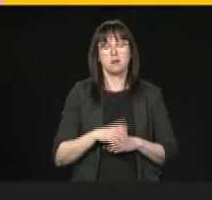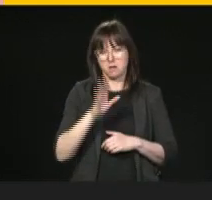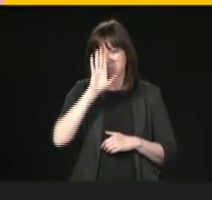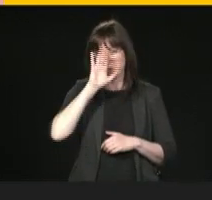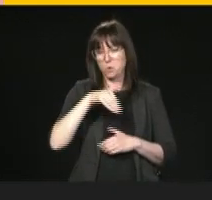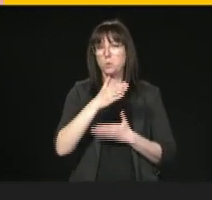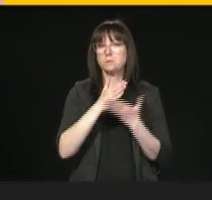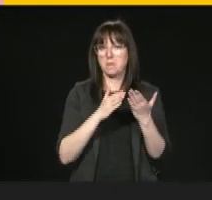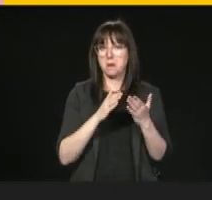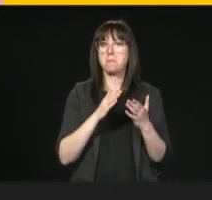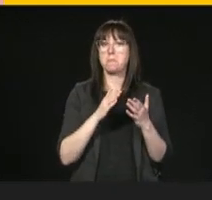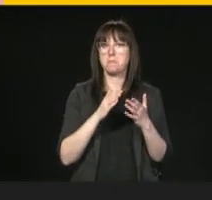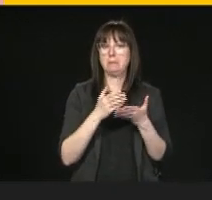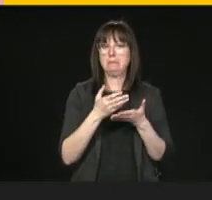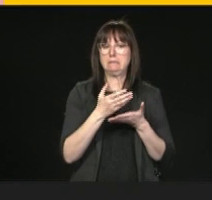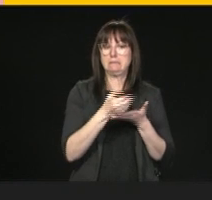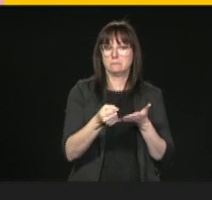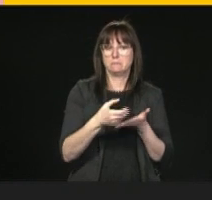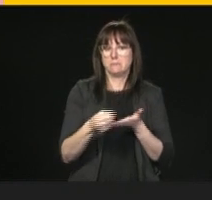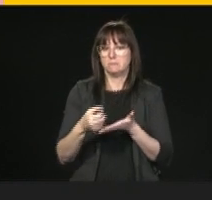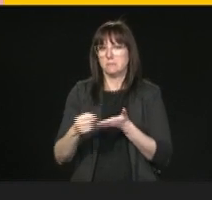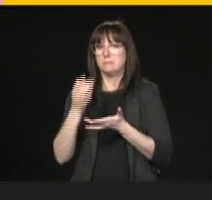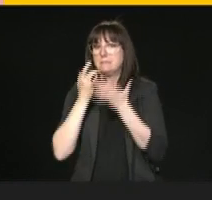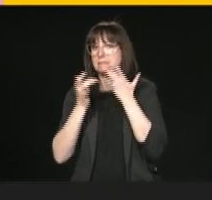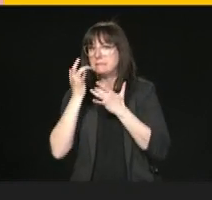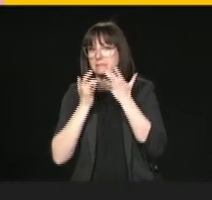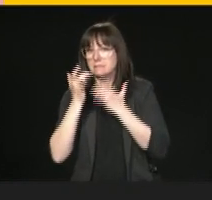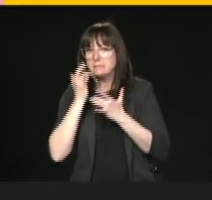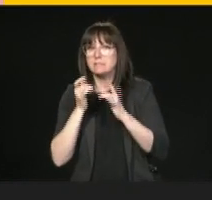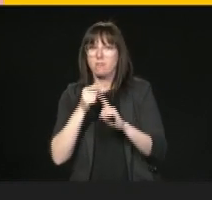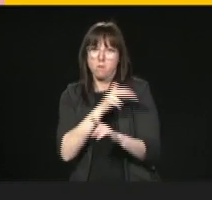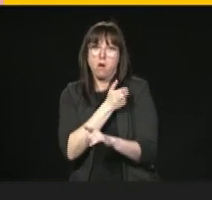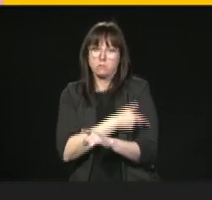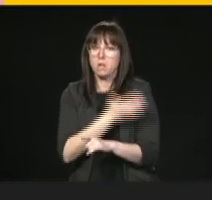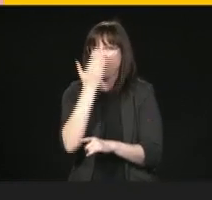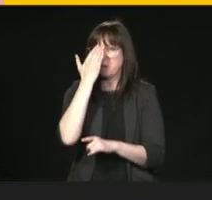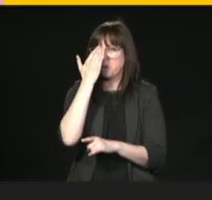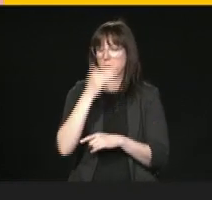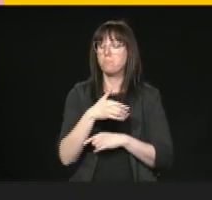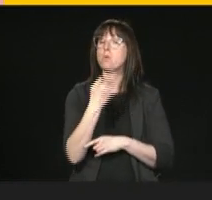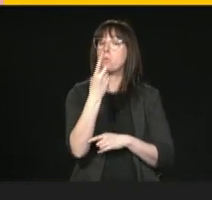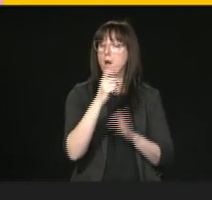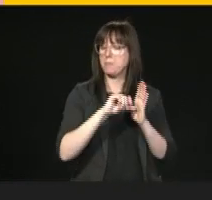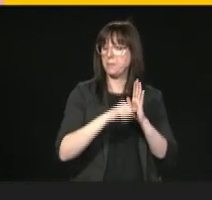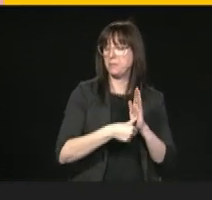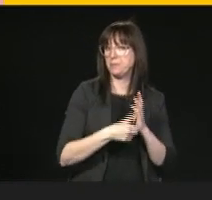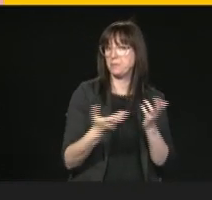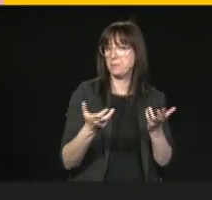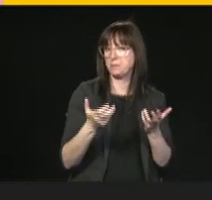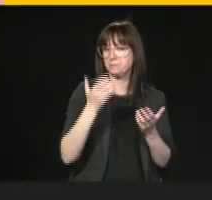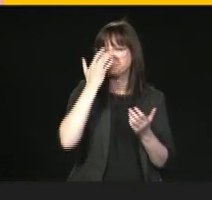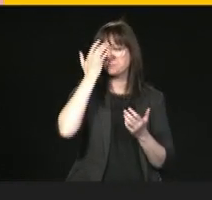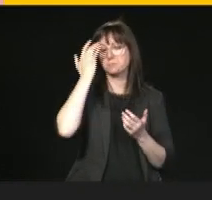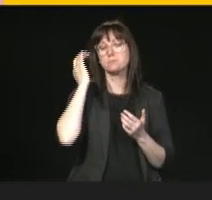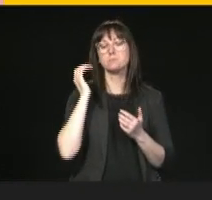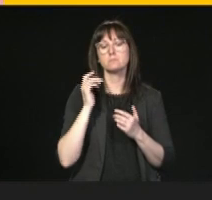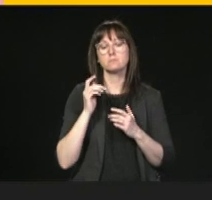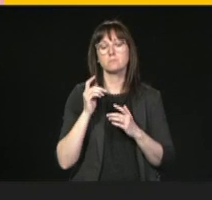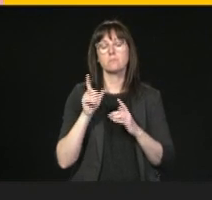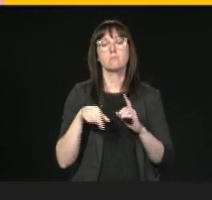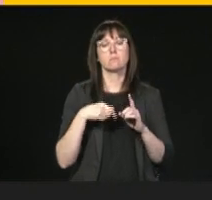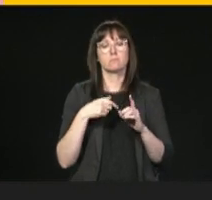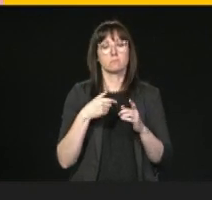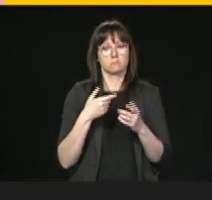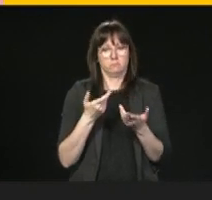or issues in the hospital. The one thing I would also stress is that as we're working very hard to make sure that these workers